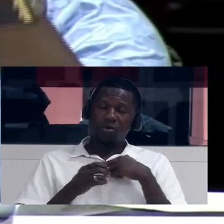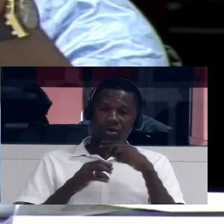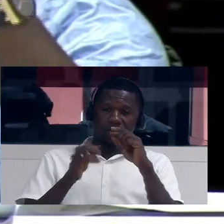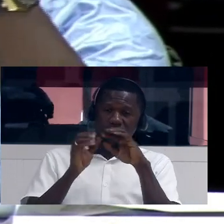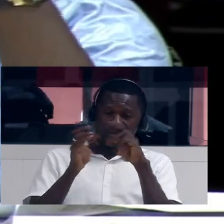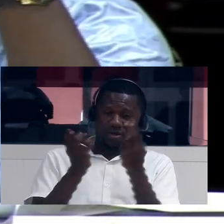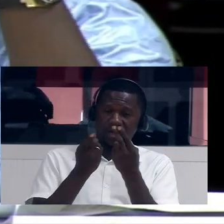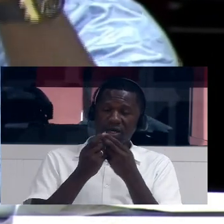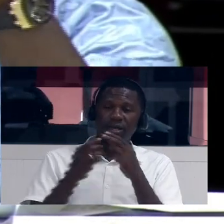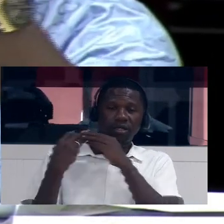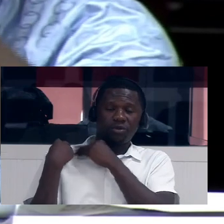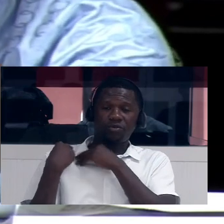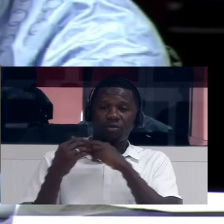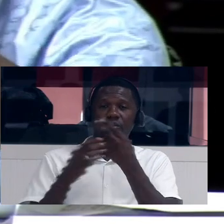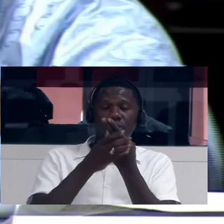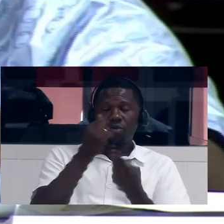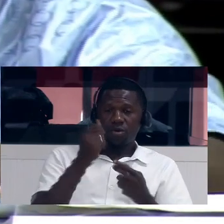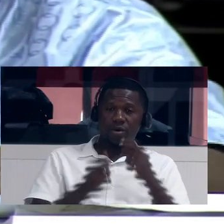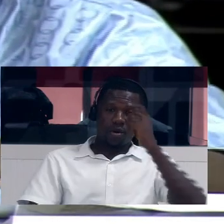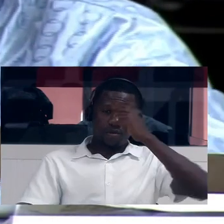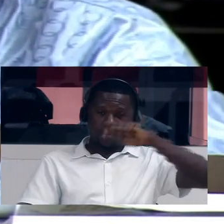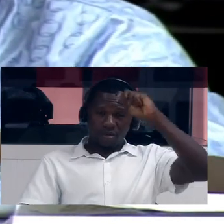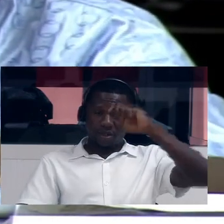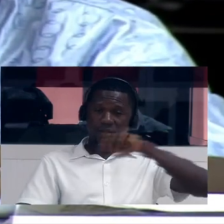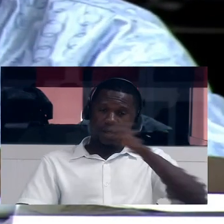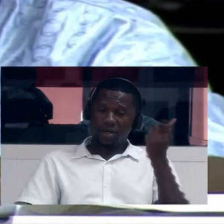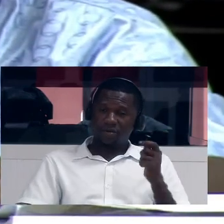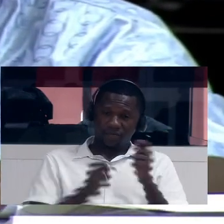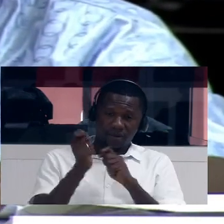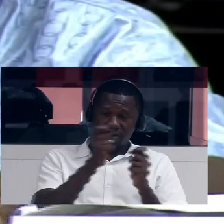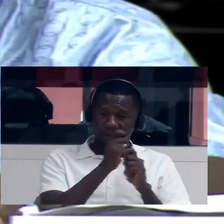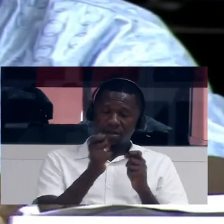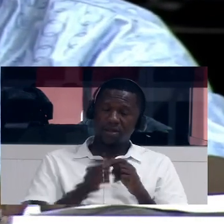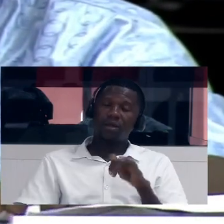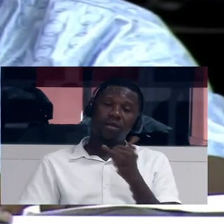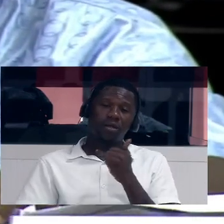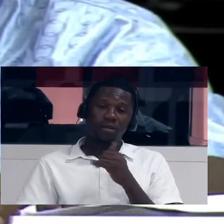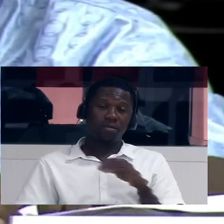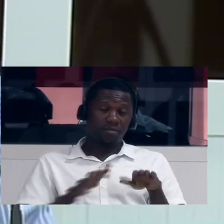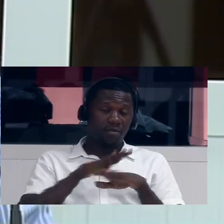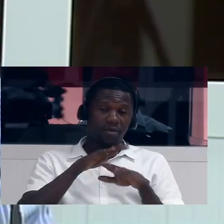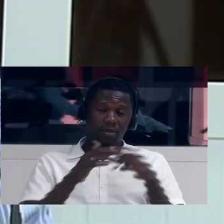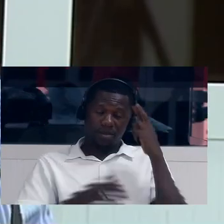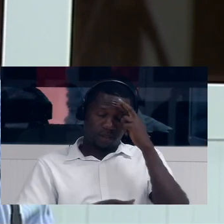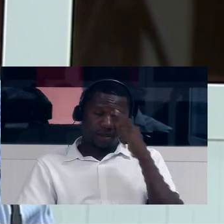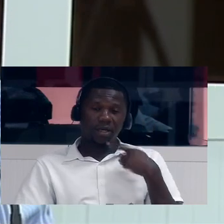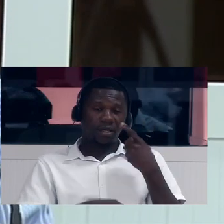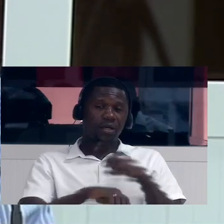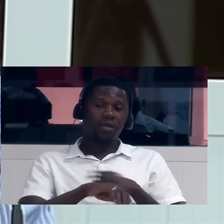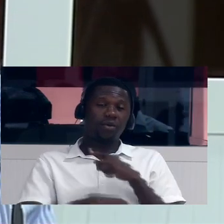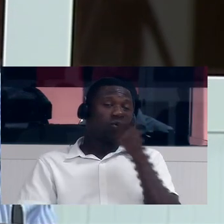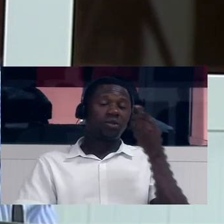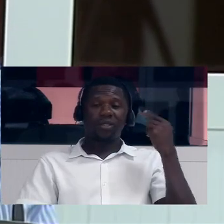had responsibility for both policing and for fire service, correct? Yeah, the basic reason being that at that time and in those days,